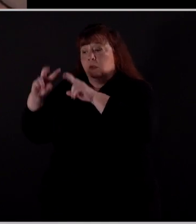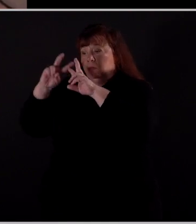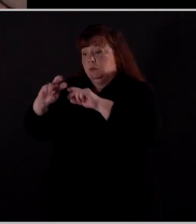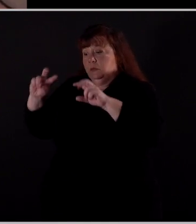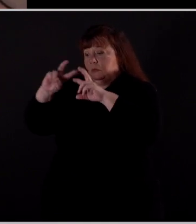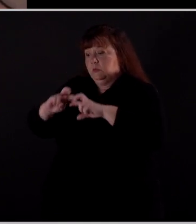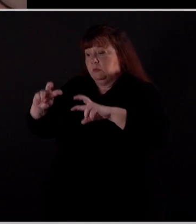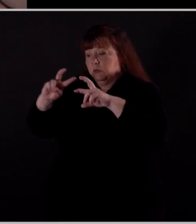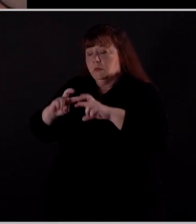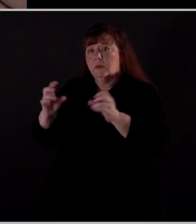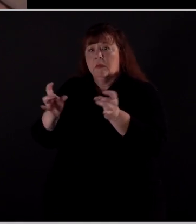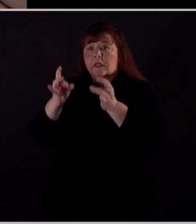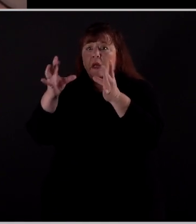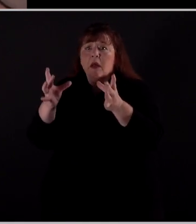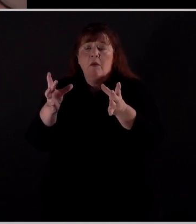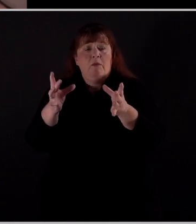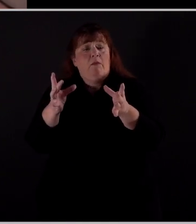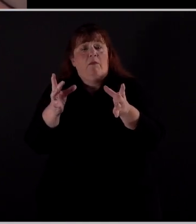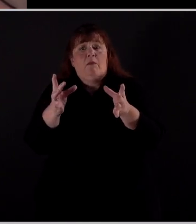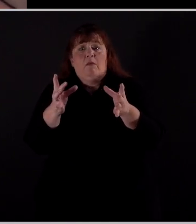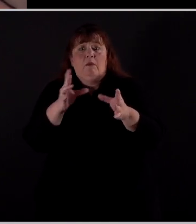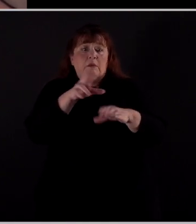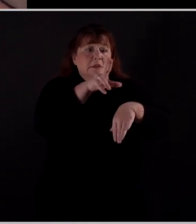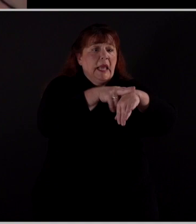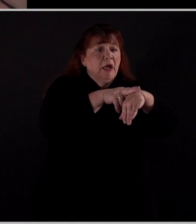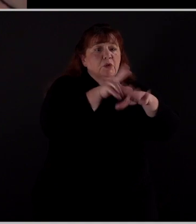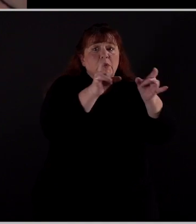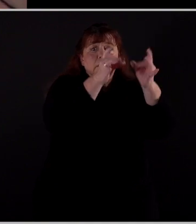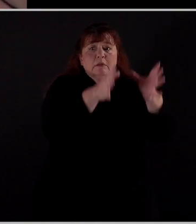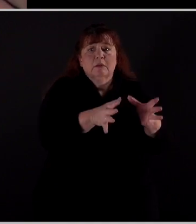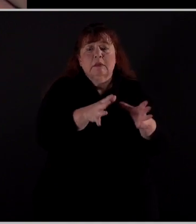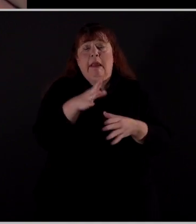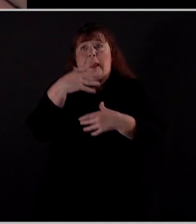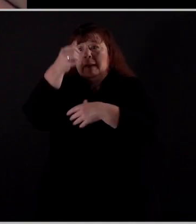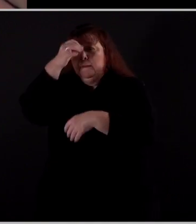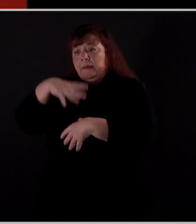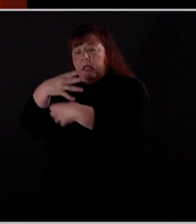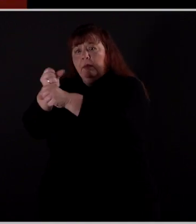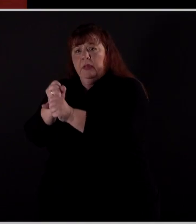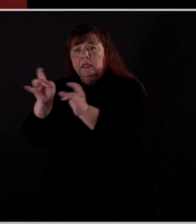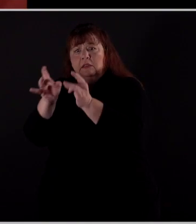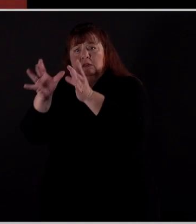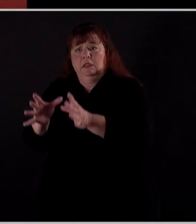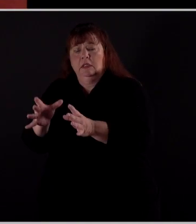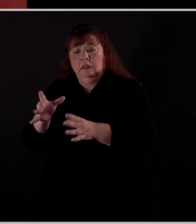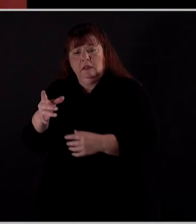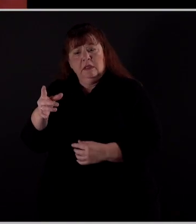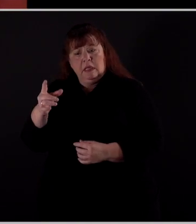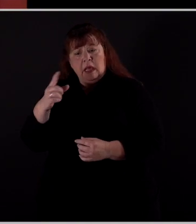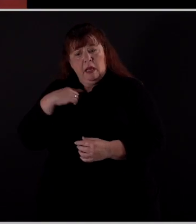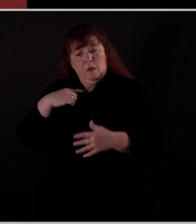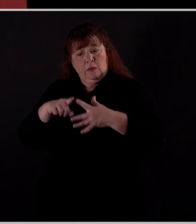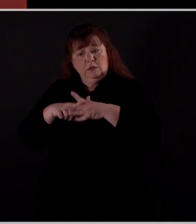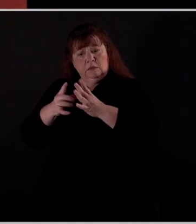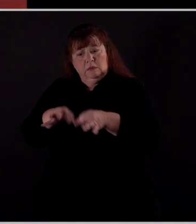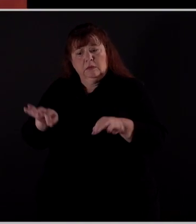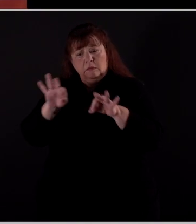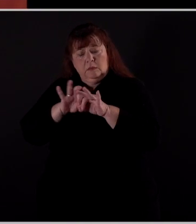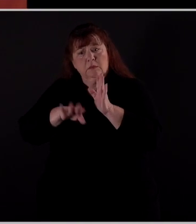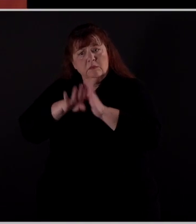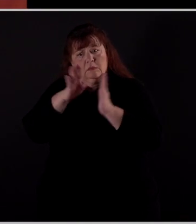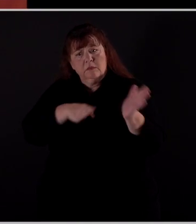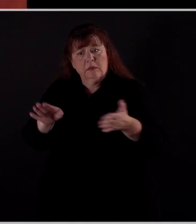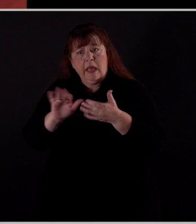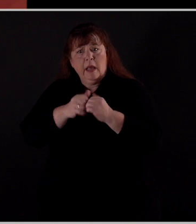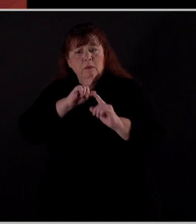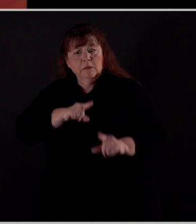several disasters that have had both natural and man-made, it became essential to me that we develop a plan.